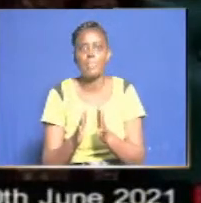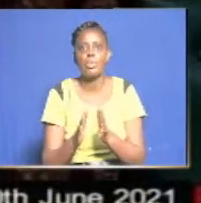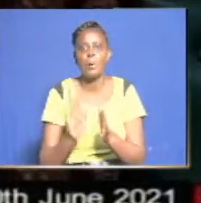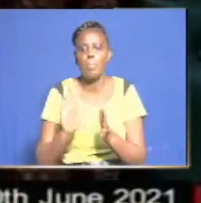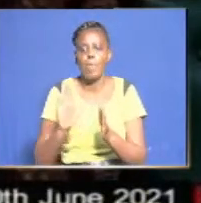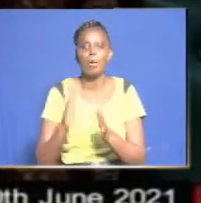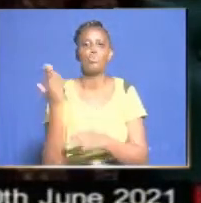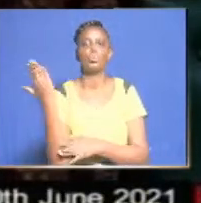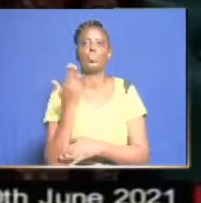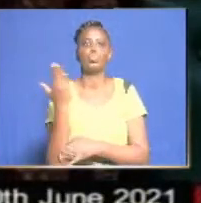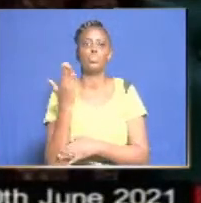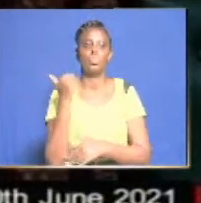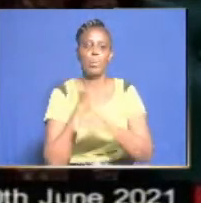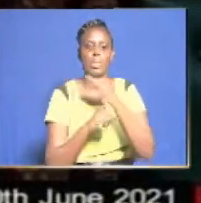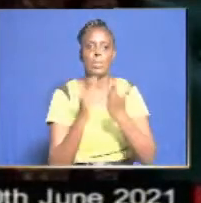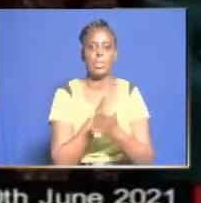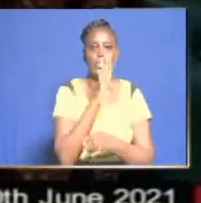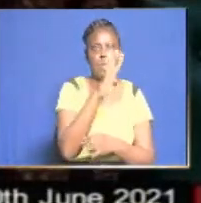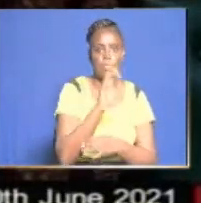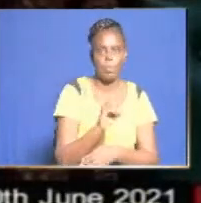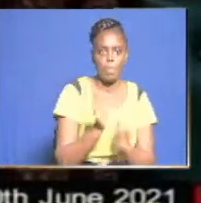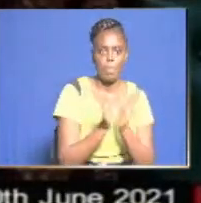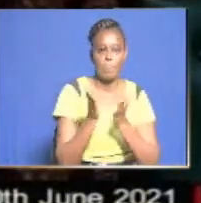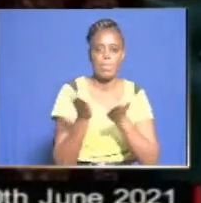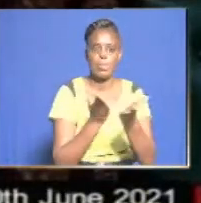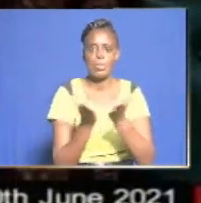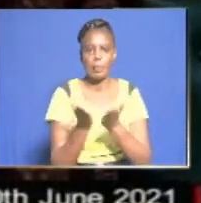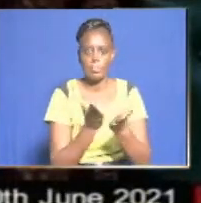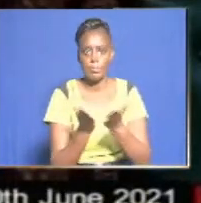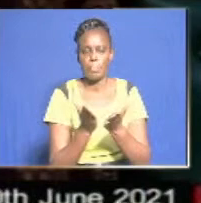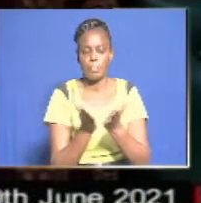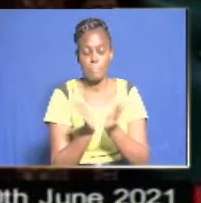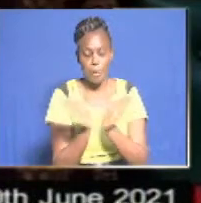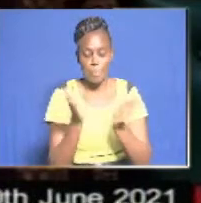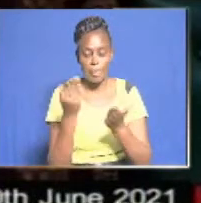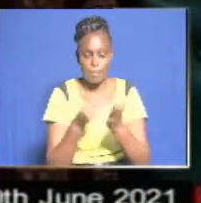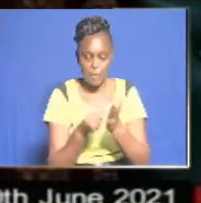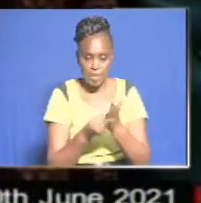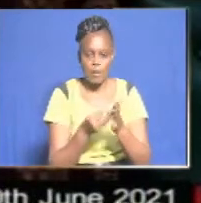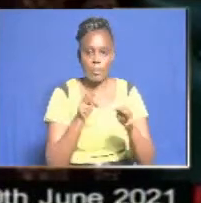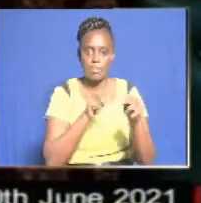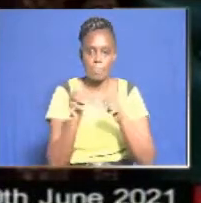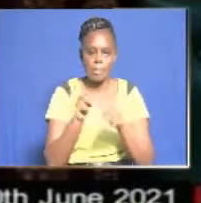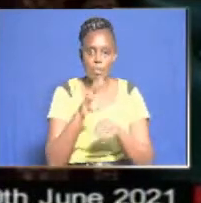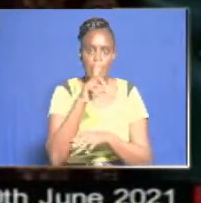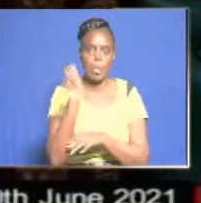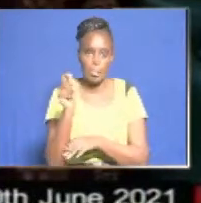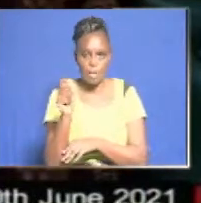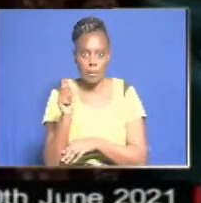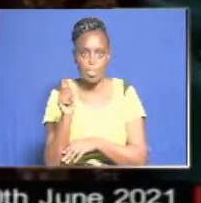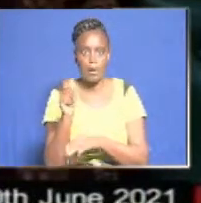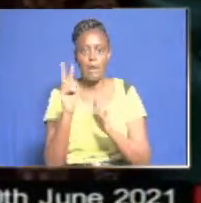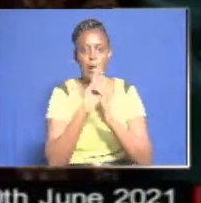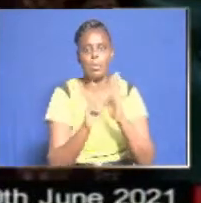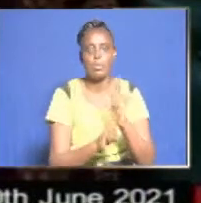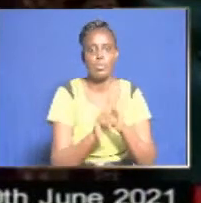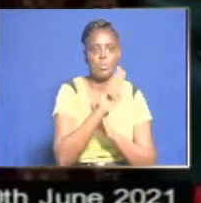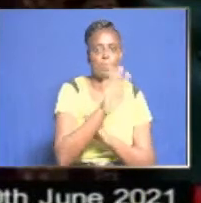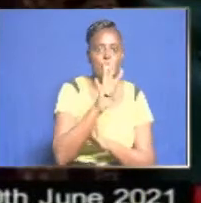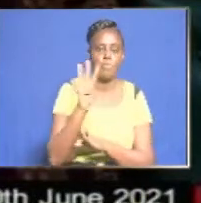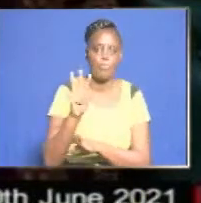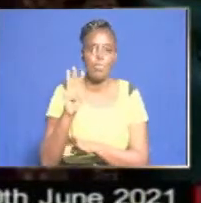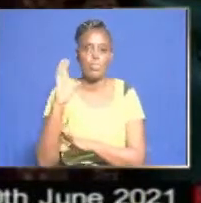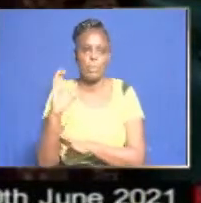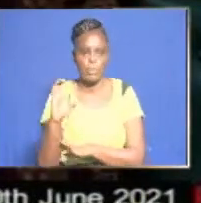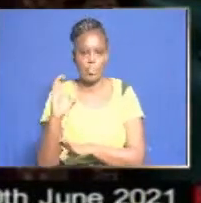obligation under Section 40 of the Public Finance Management Act 2012 and Standing Order 244C of the National Assembly Standing